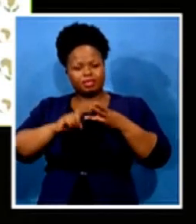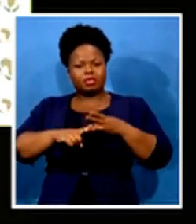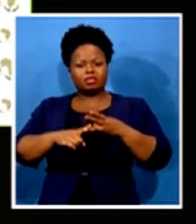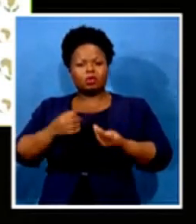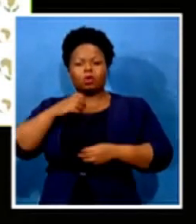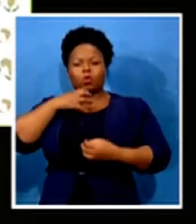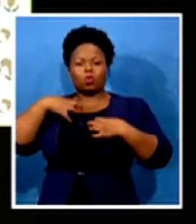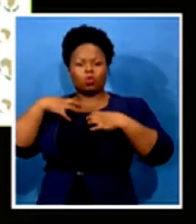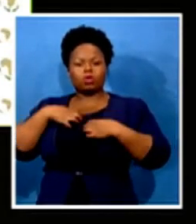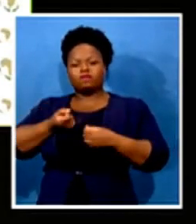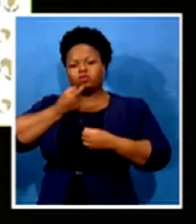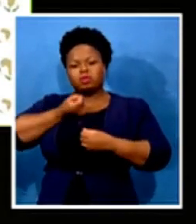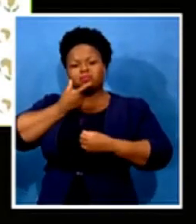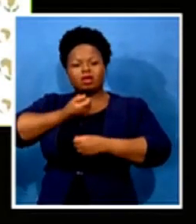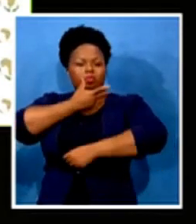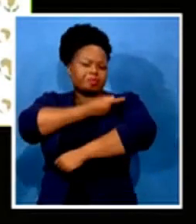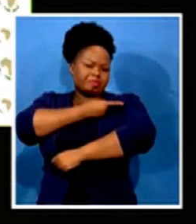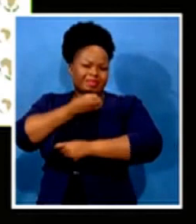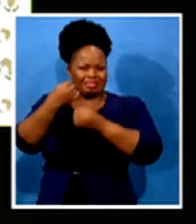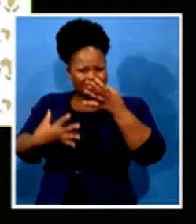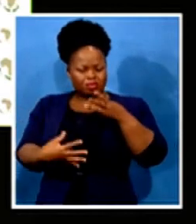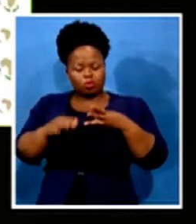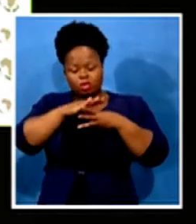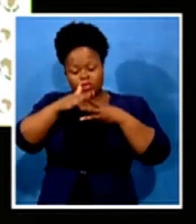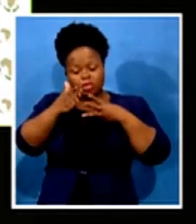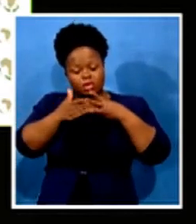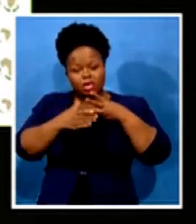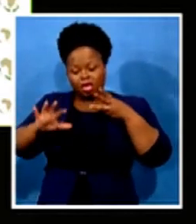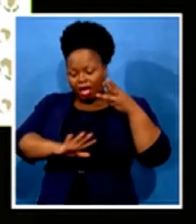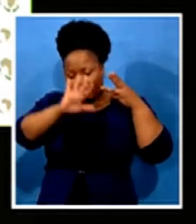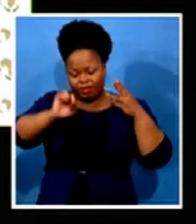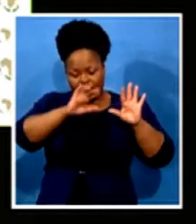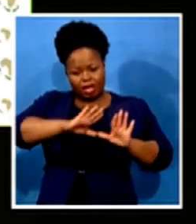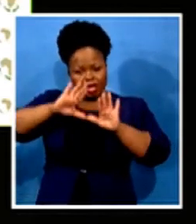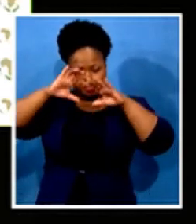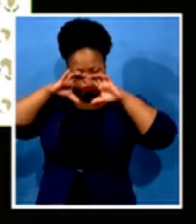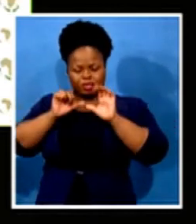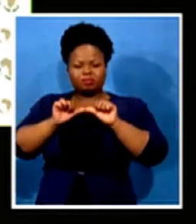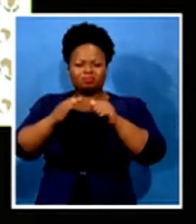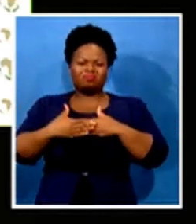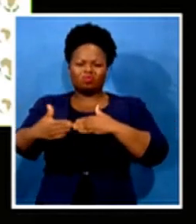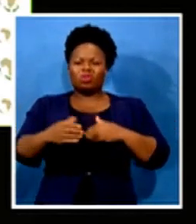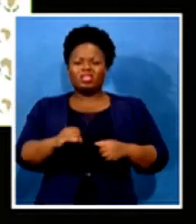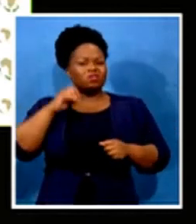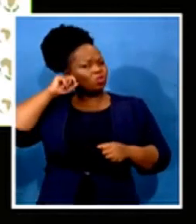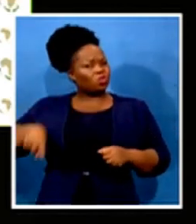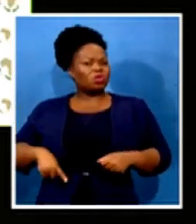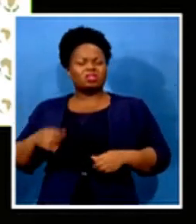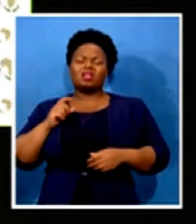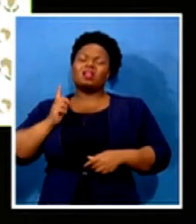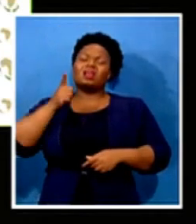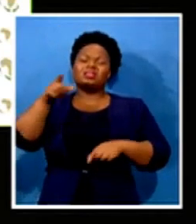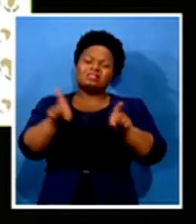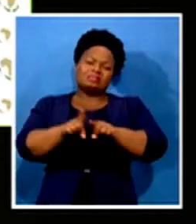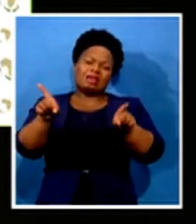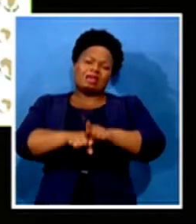focus around these three areas. We'll continue to have these discussions over and over, and generations to come will ask the questions as to what we